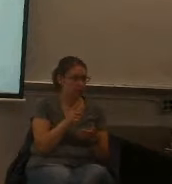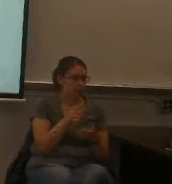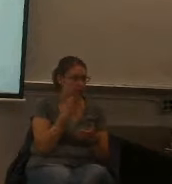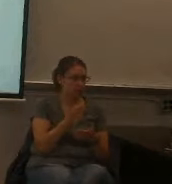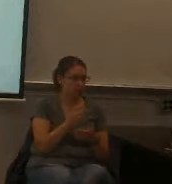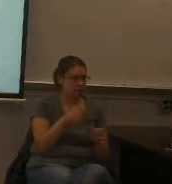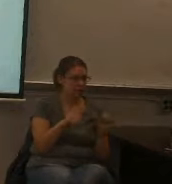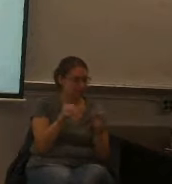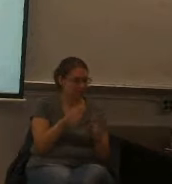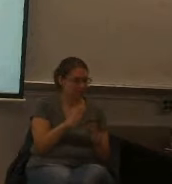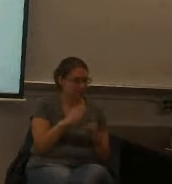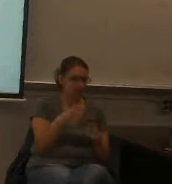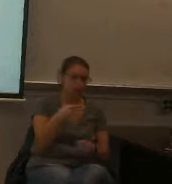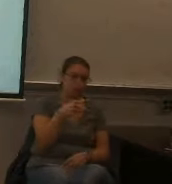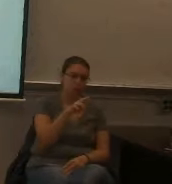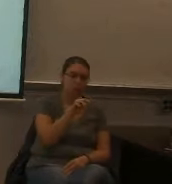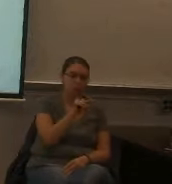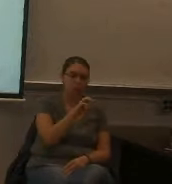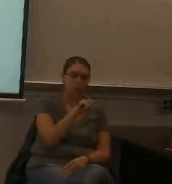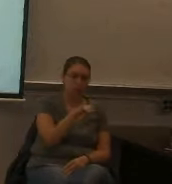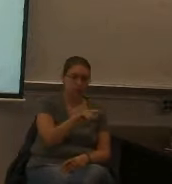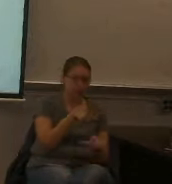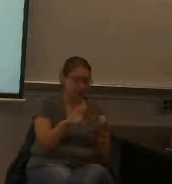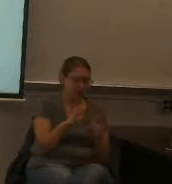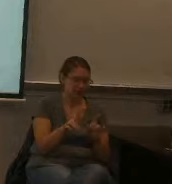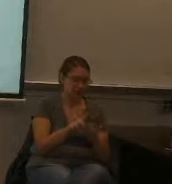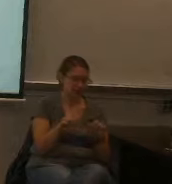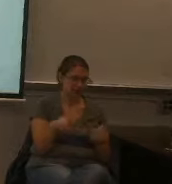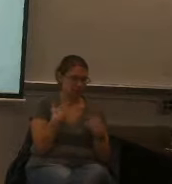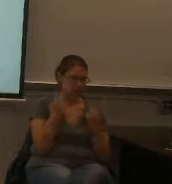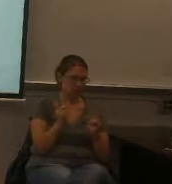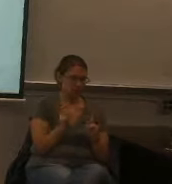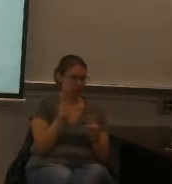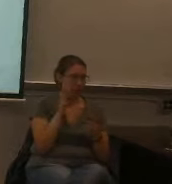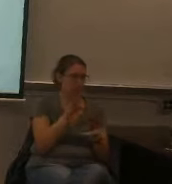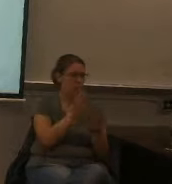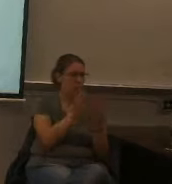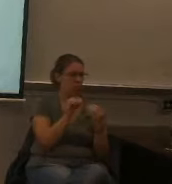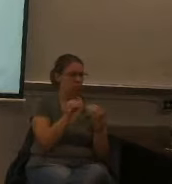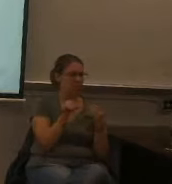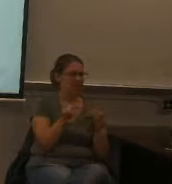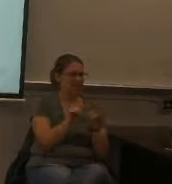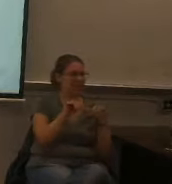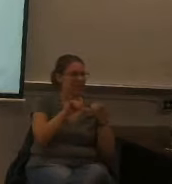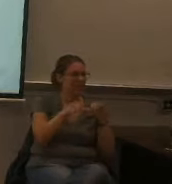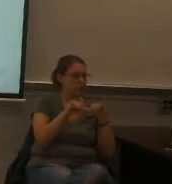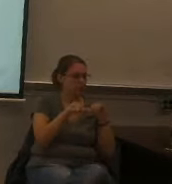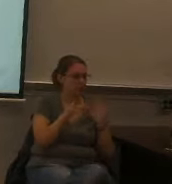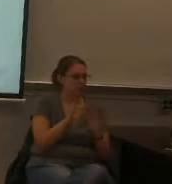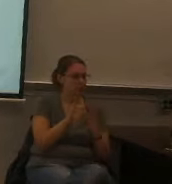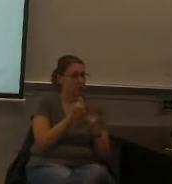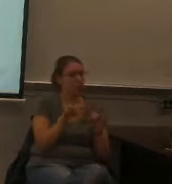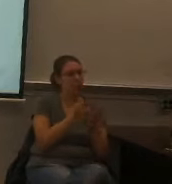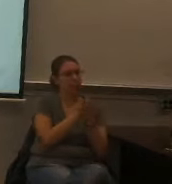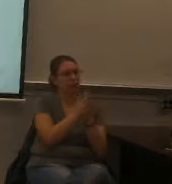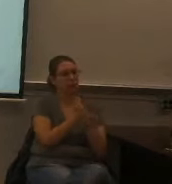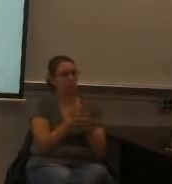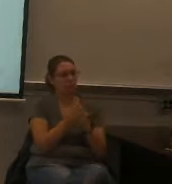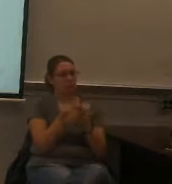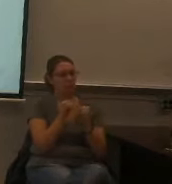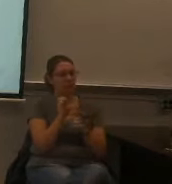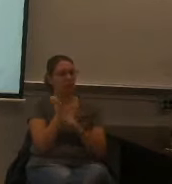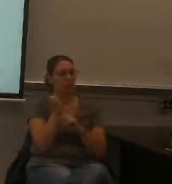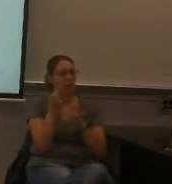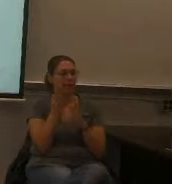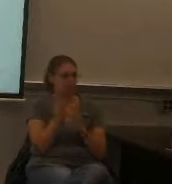practical scientist as a young person, approached it more as an engineer, but became an environmentalist by the end of his